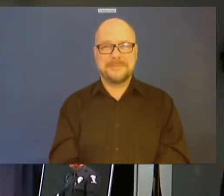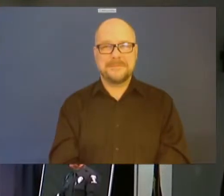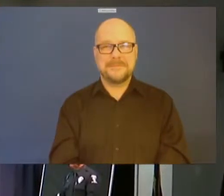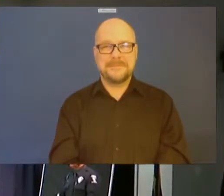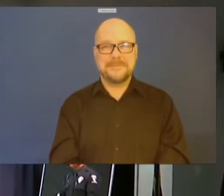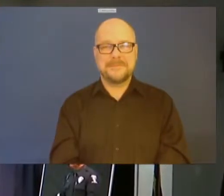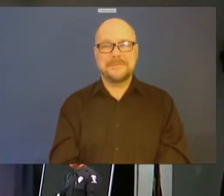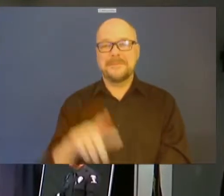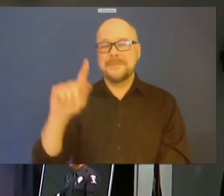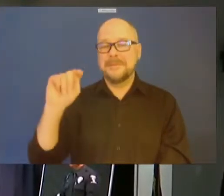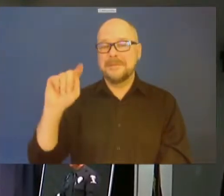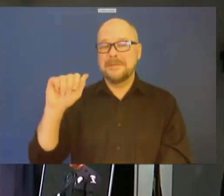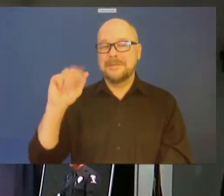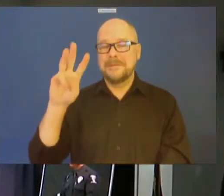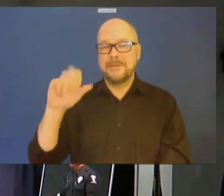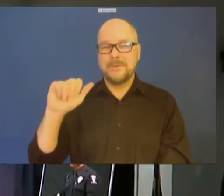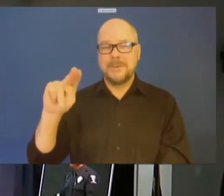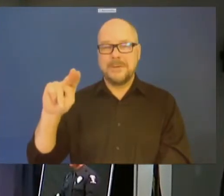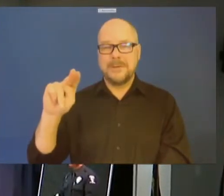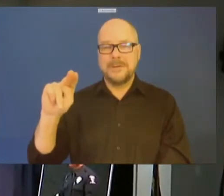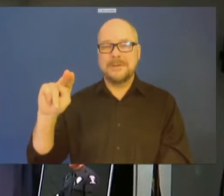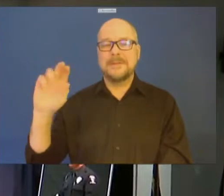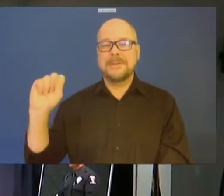Tawan Skeen.